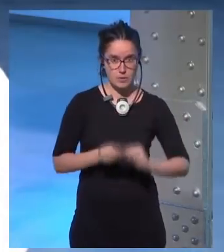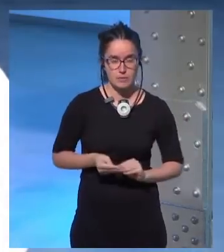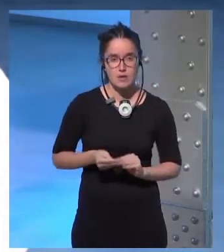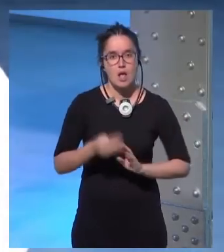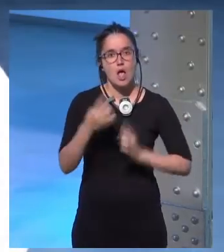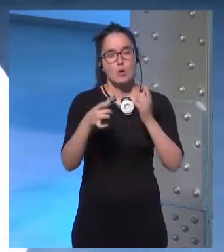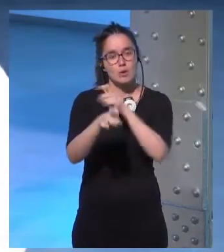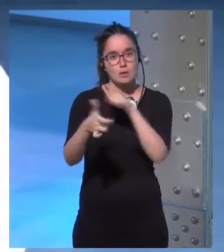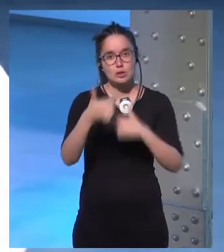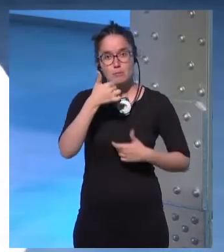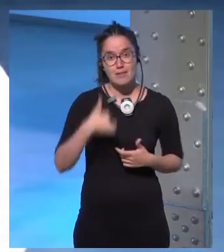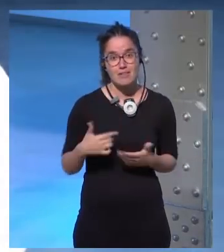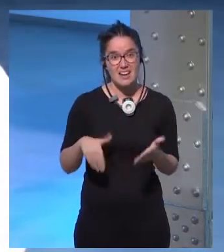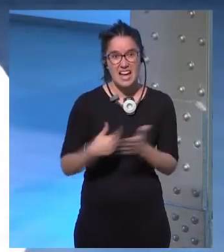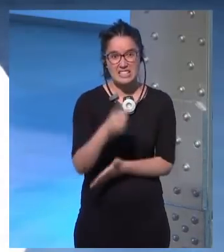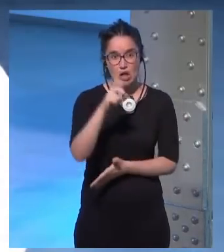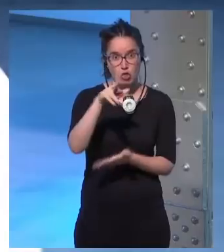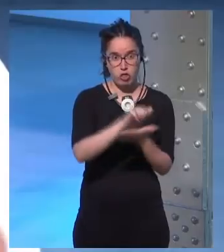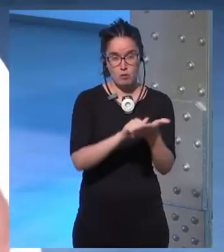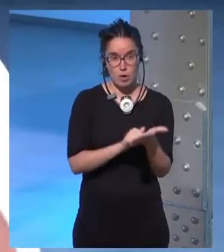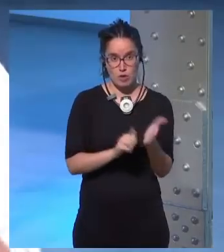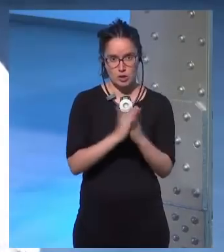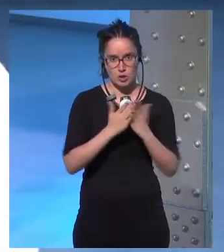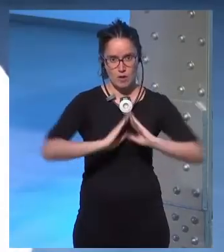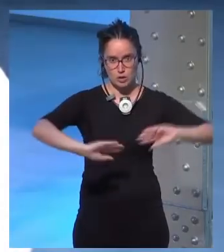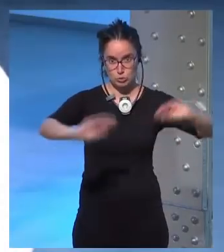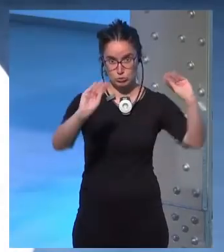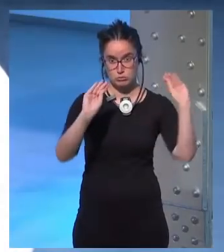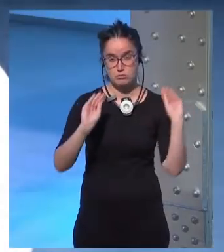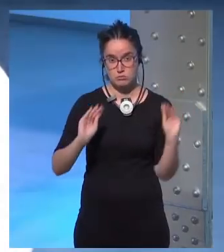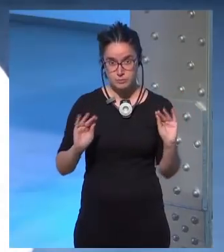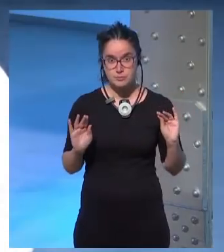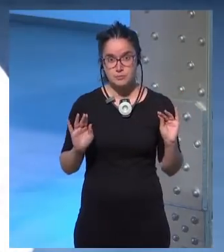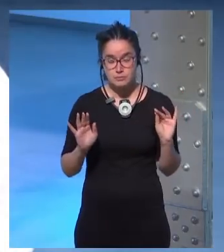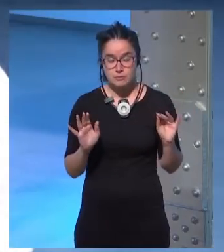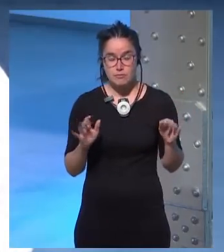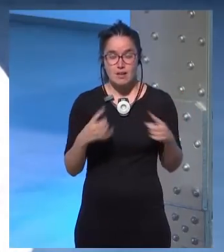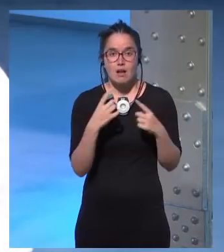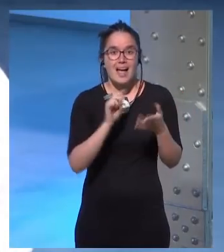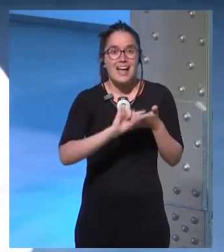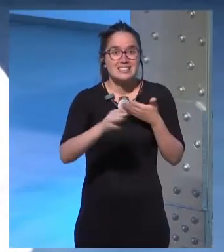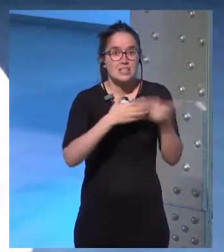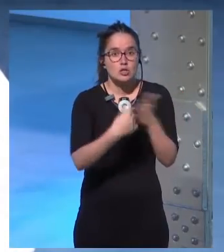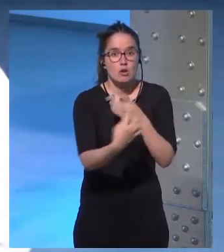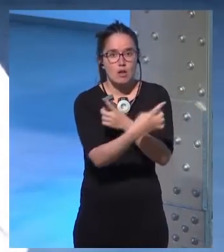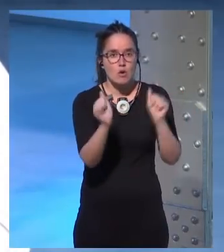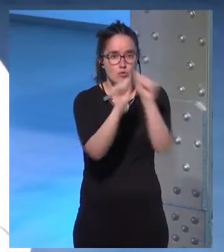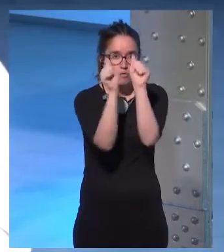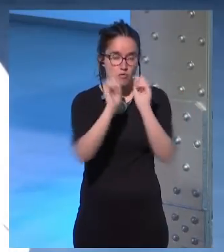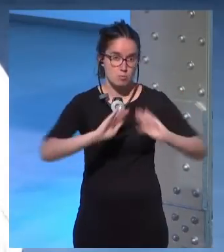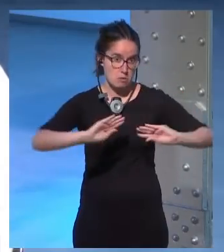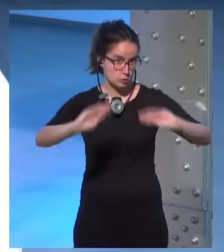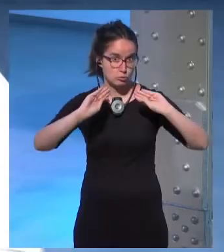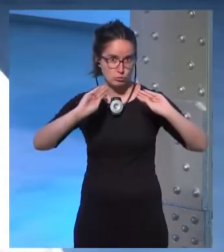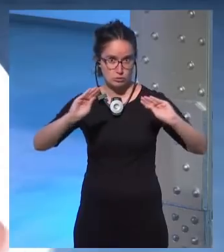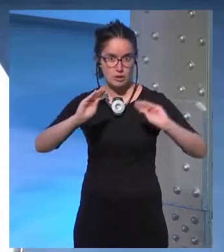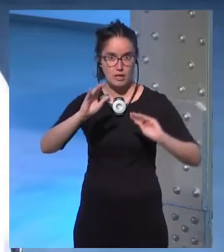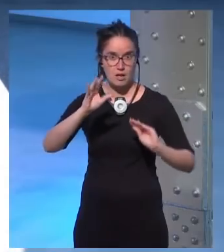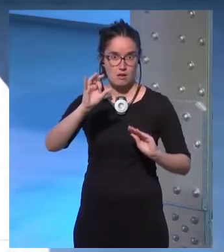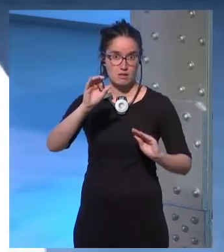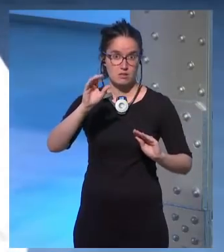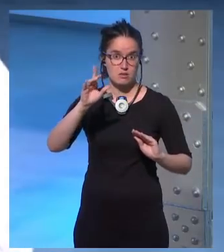know, nuts. But some people do. They can just edit as they go. But I'm definitely someone where I